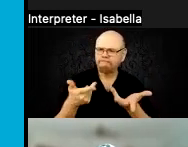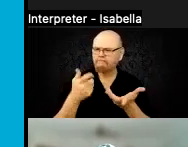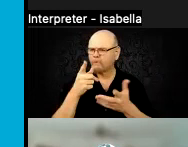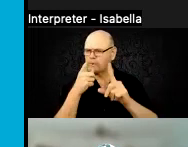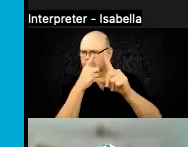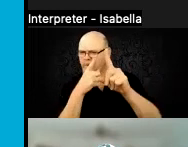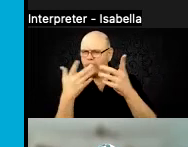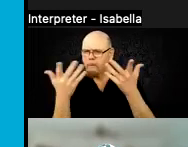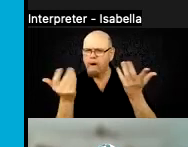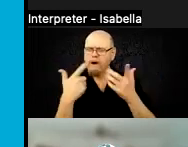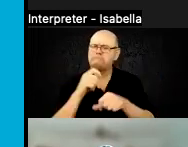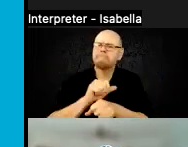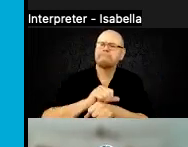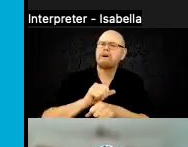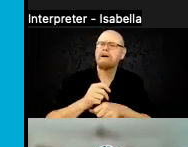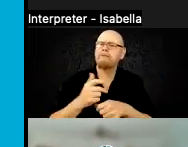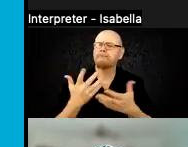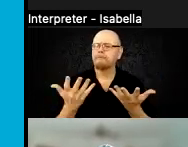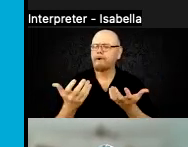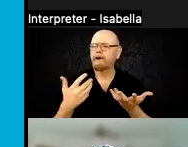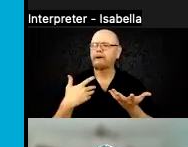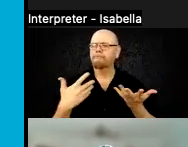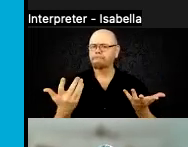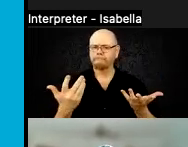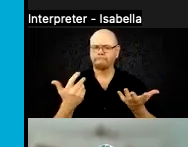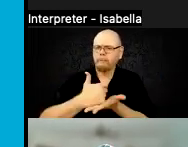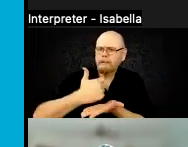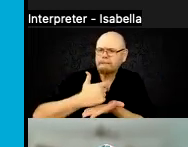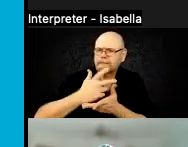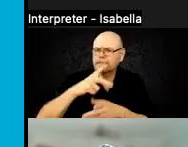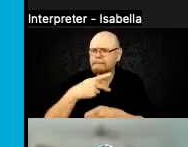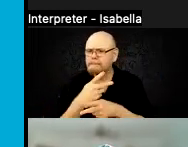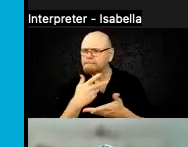what sort of employment you're looking for, what sort of assistance you're seeking,